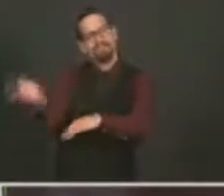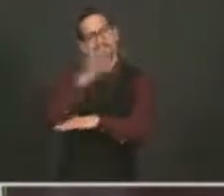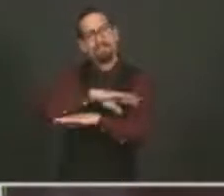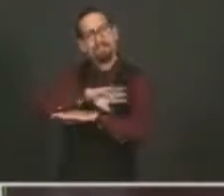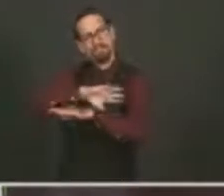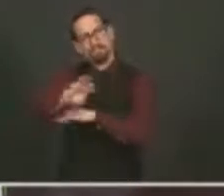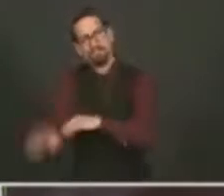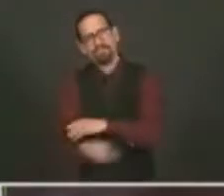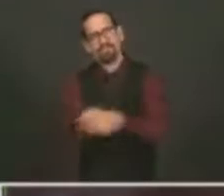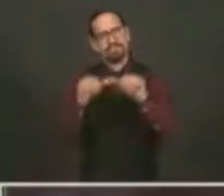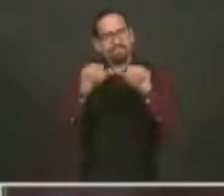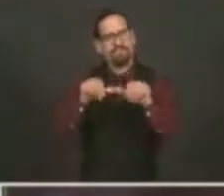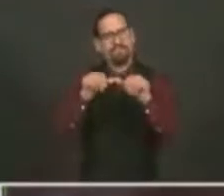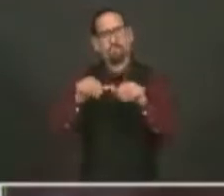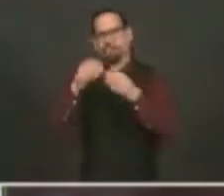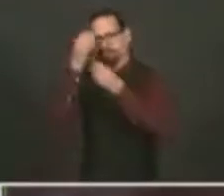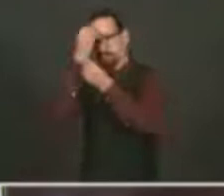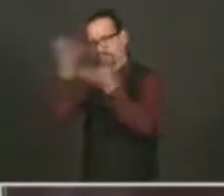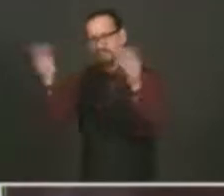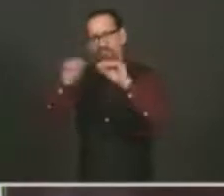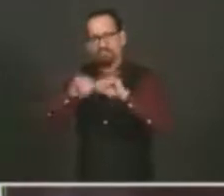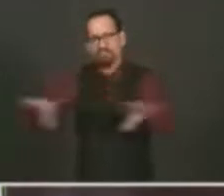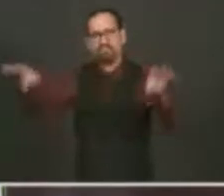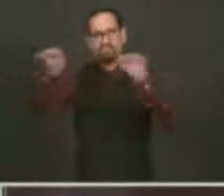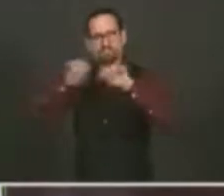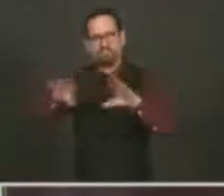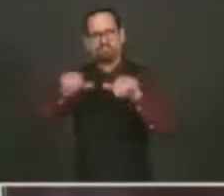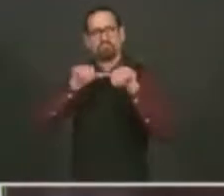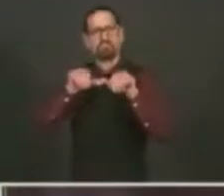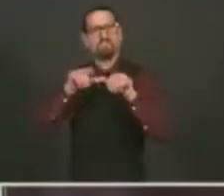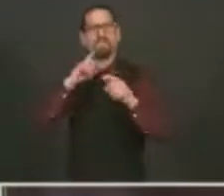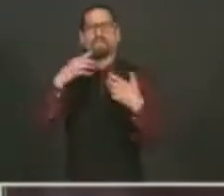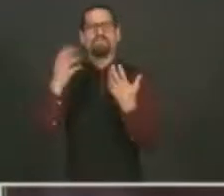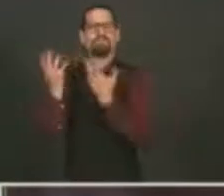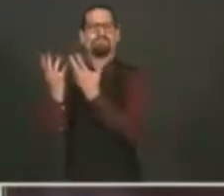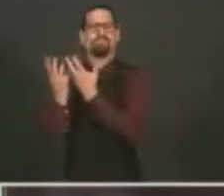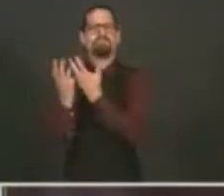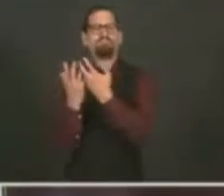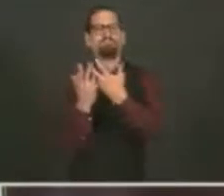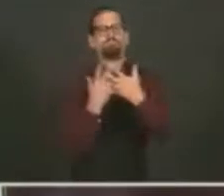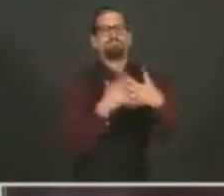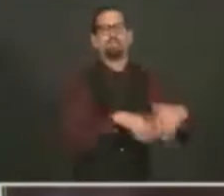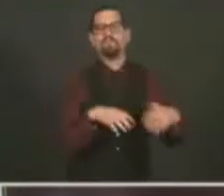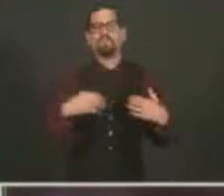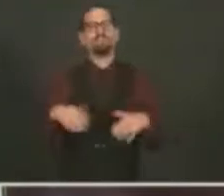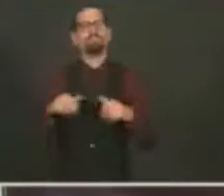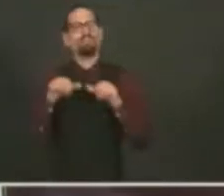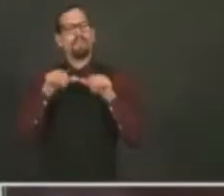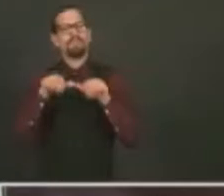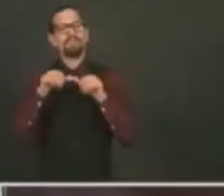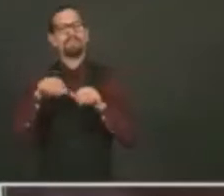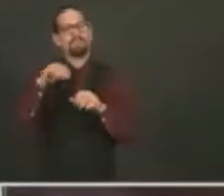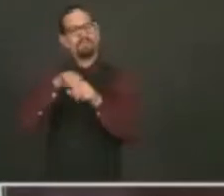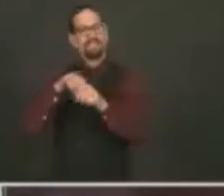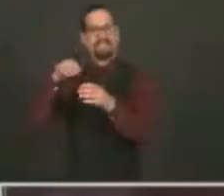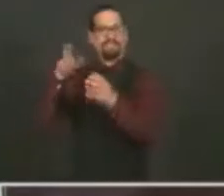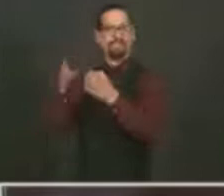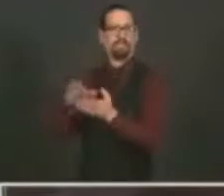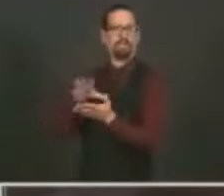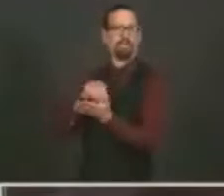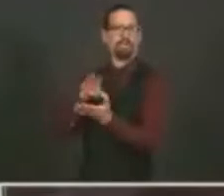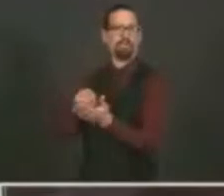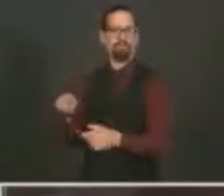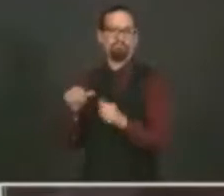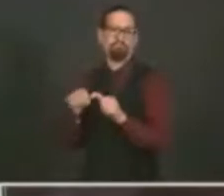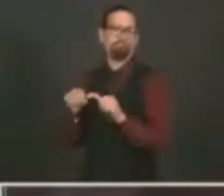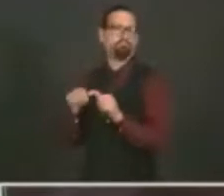that comes together to say in-person learning is where we need to continue to push for our schools, and